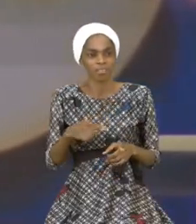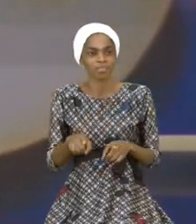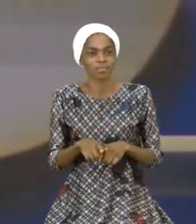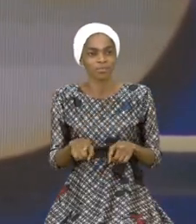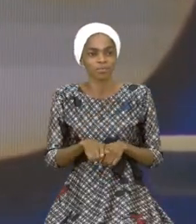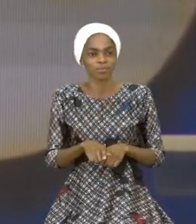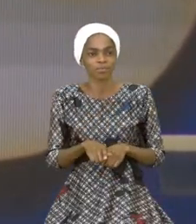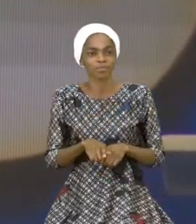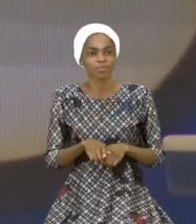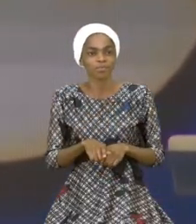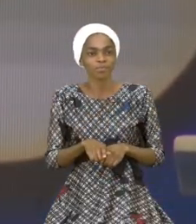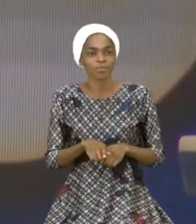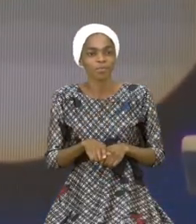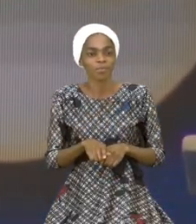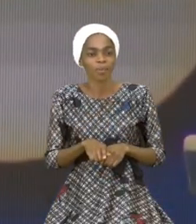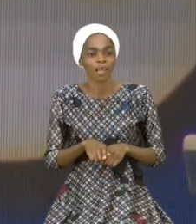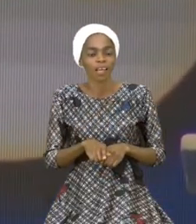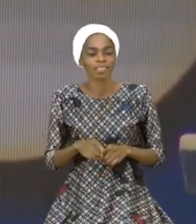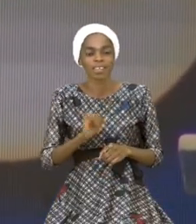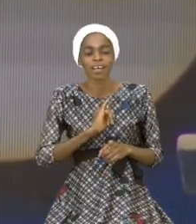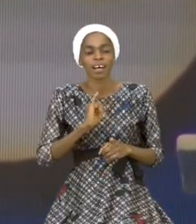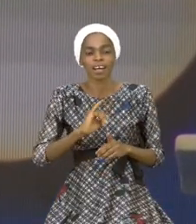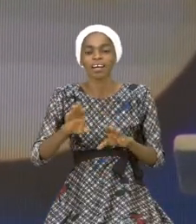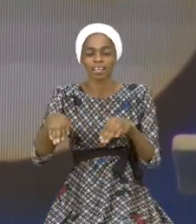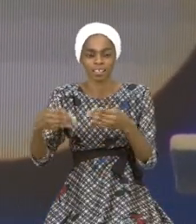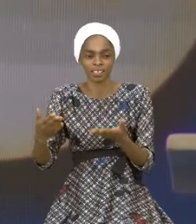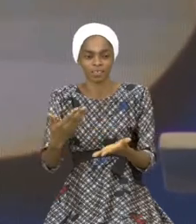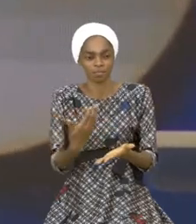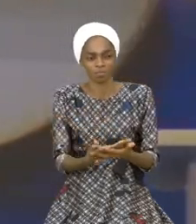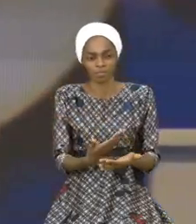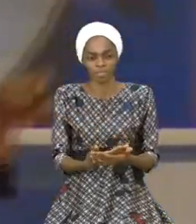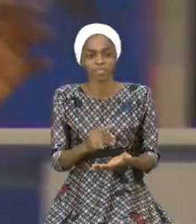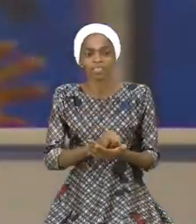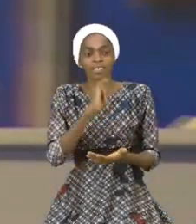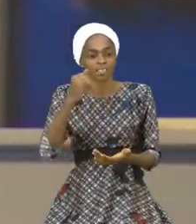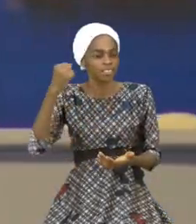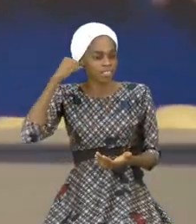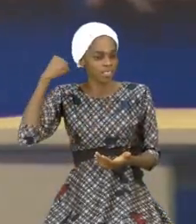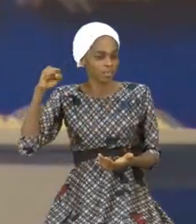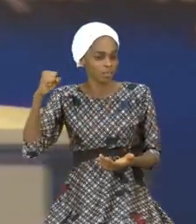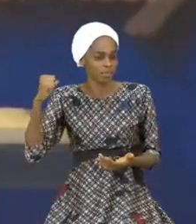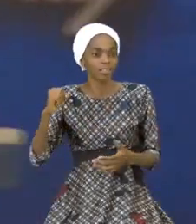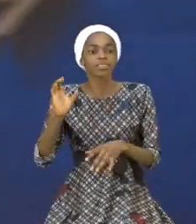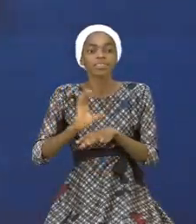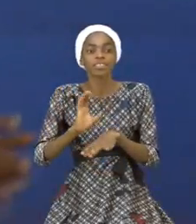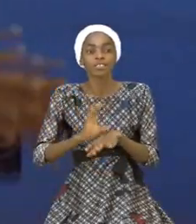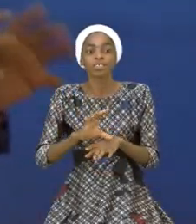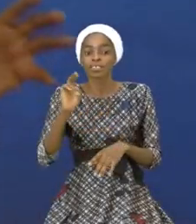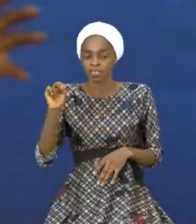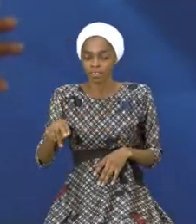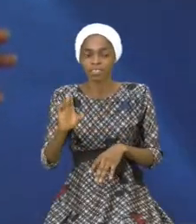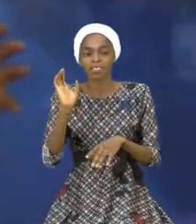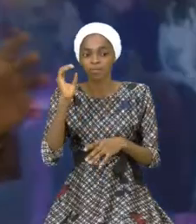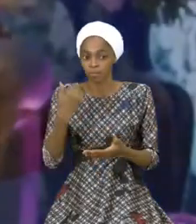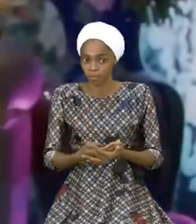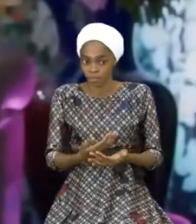money, I give money. That's good. The church needs the money to